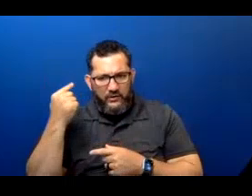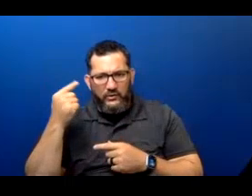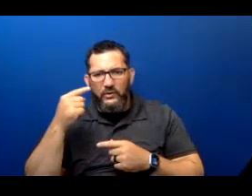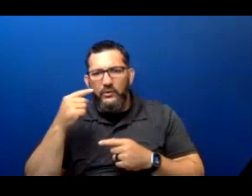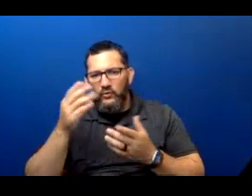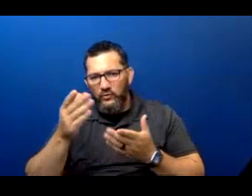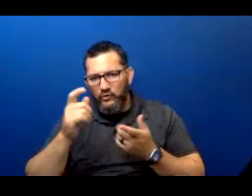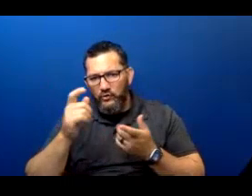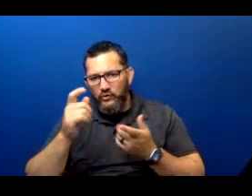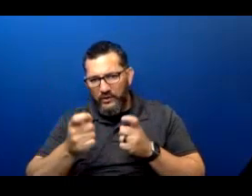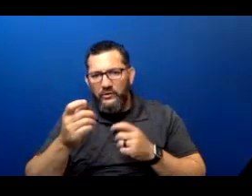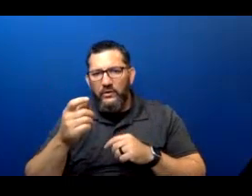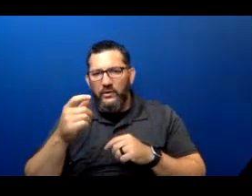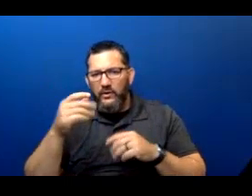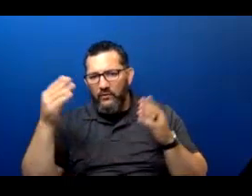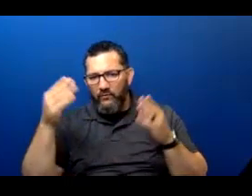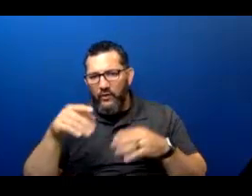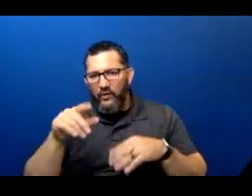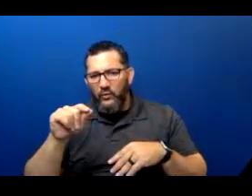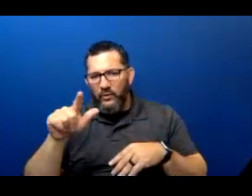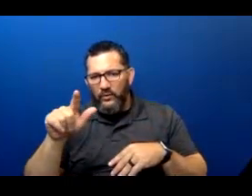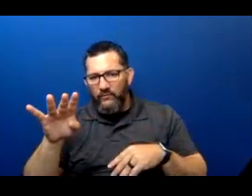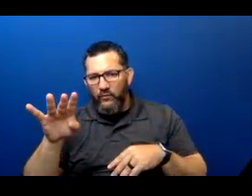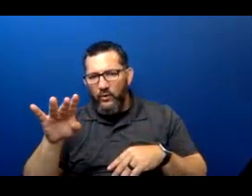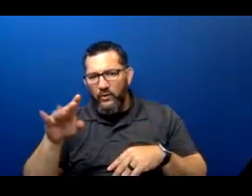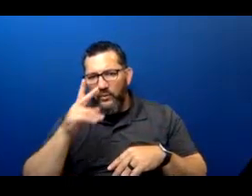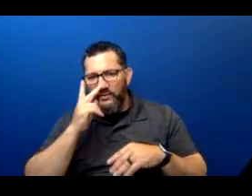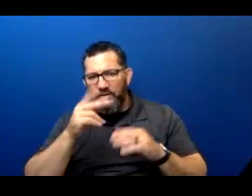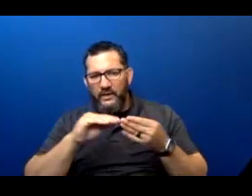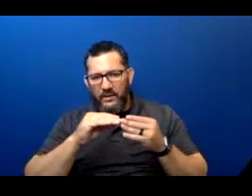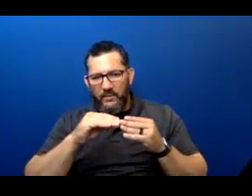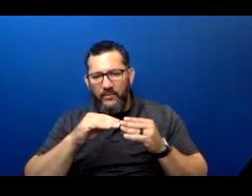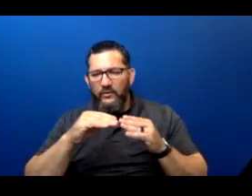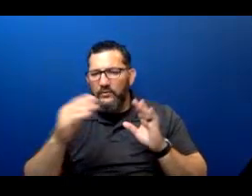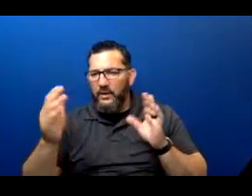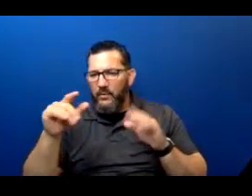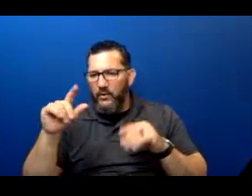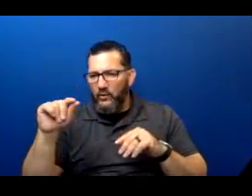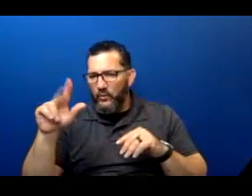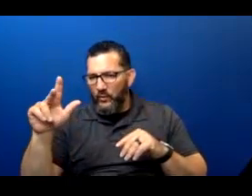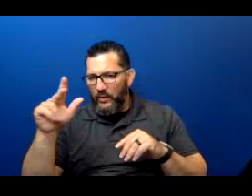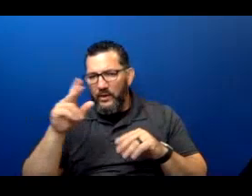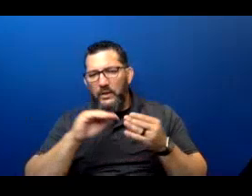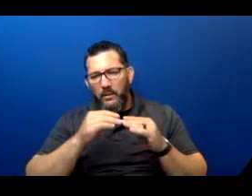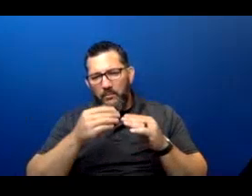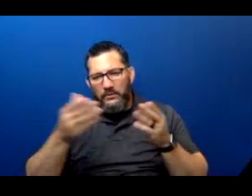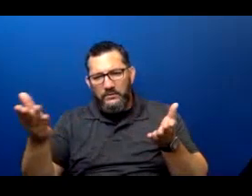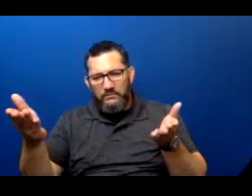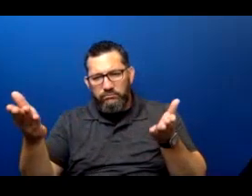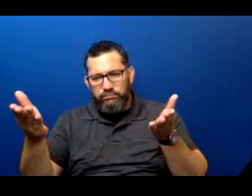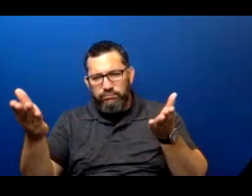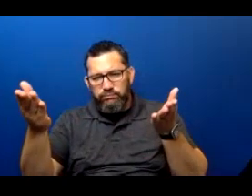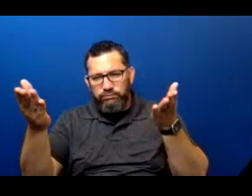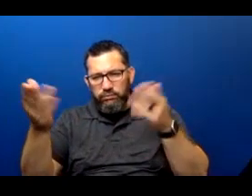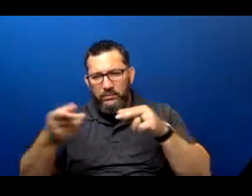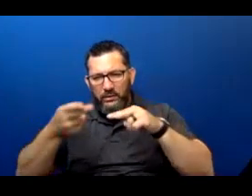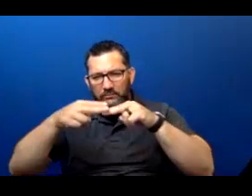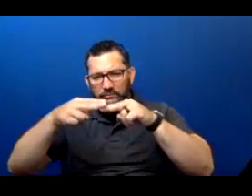just focusing on 2024, it seems that the numbers were higher compared to 2023. So that's just a visual,